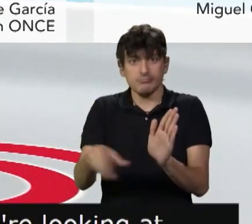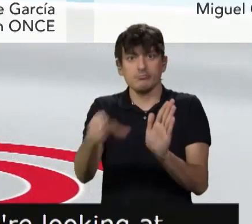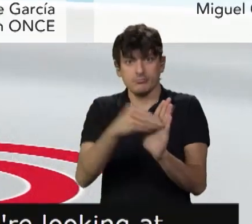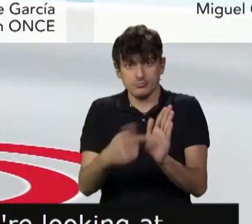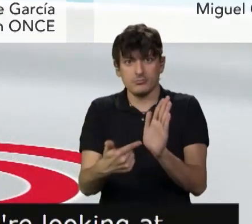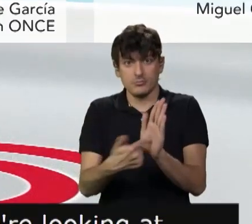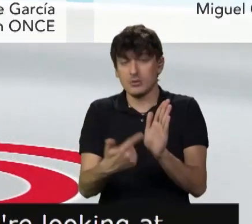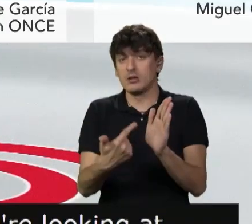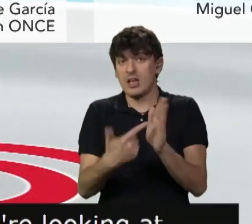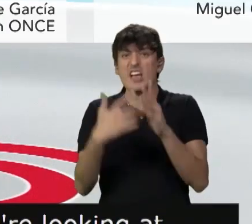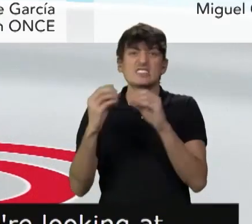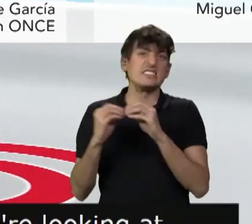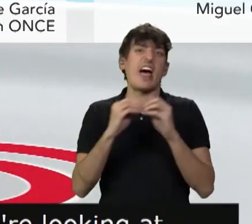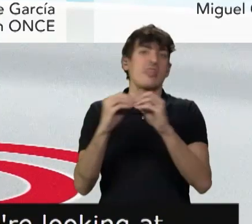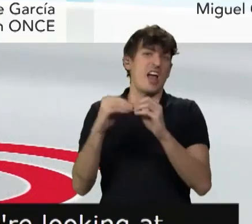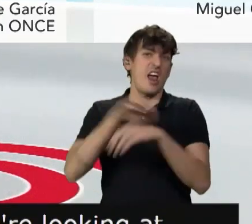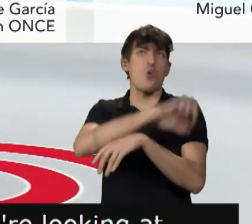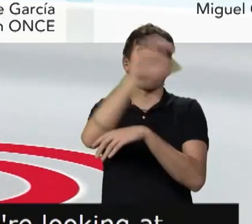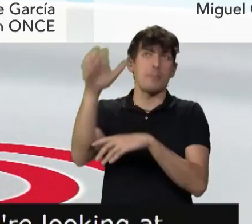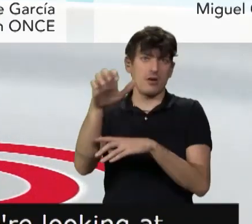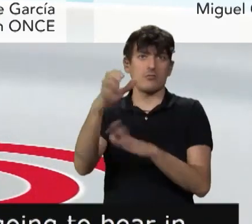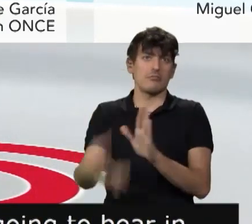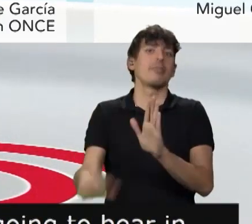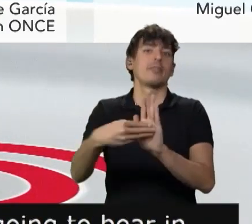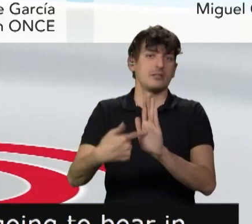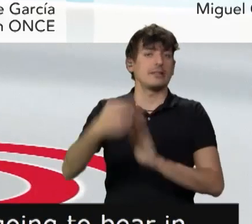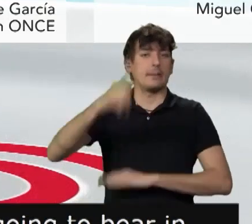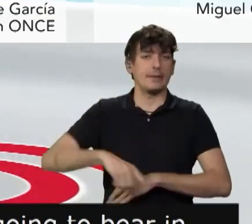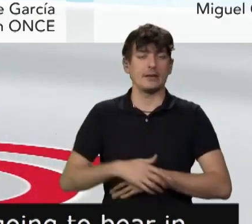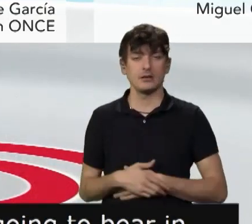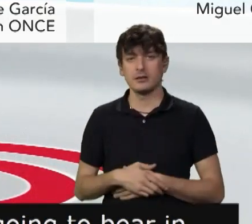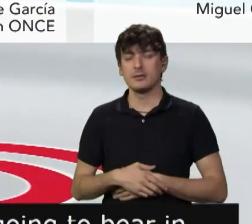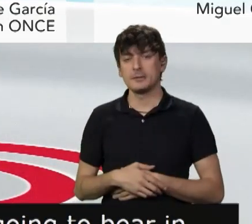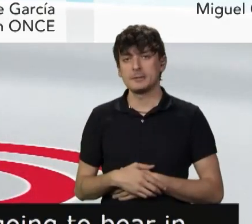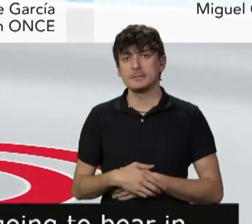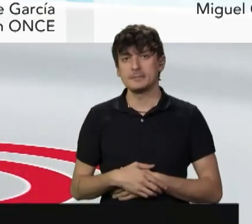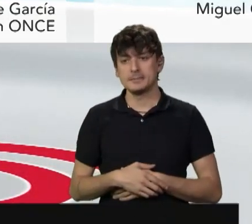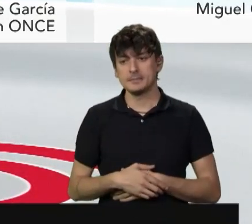mind all of these European standards. Also, I'd like to highlight